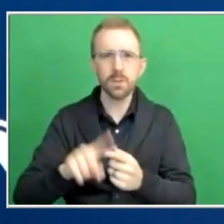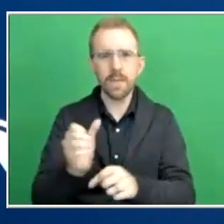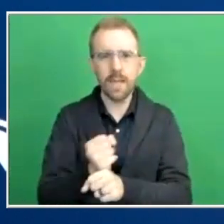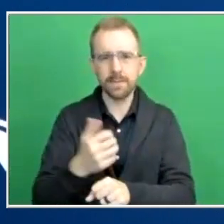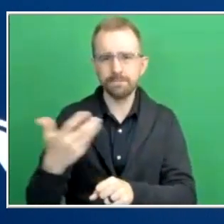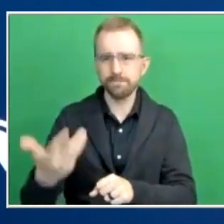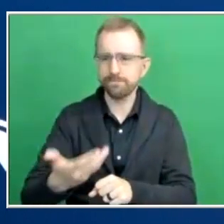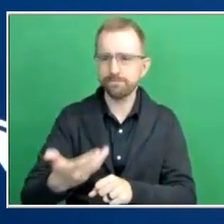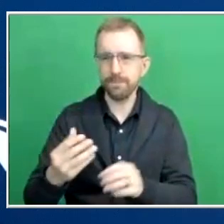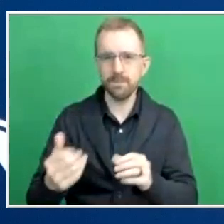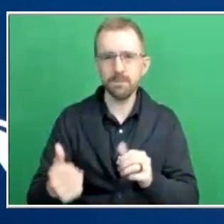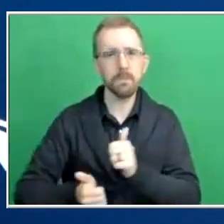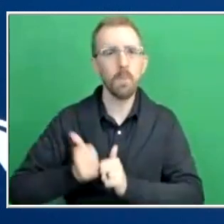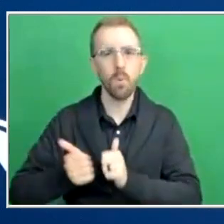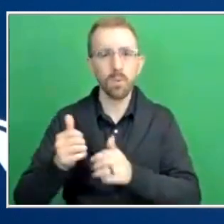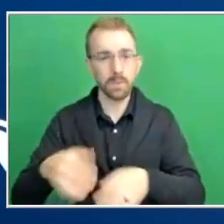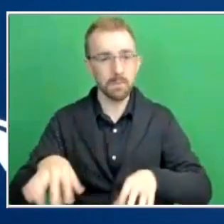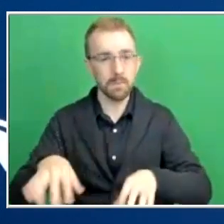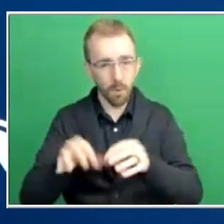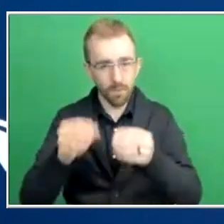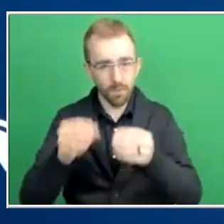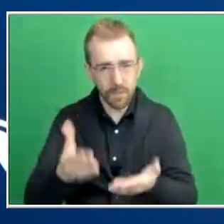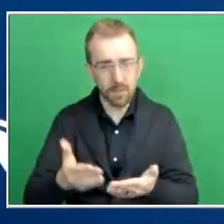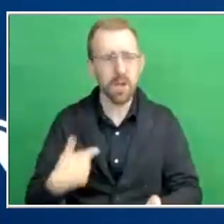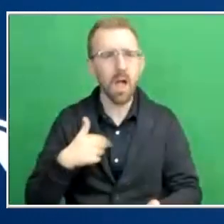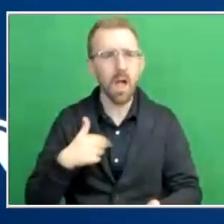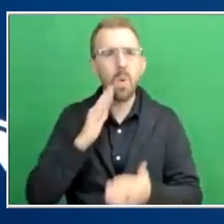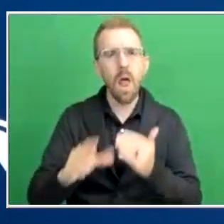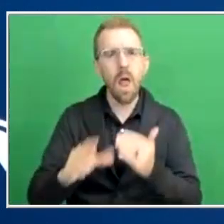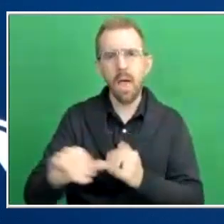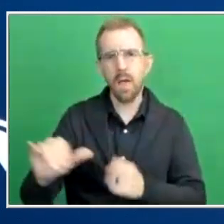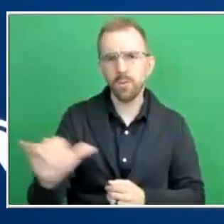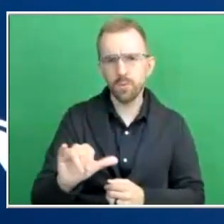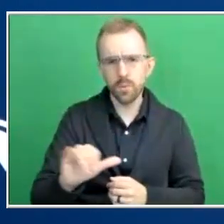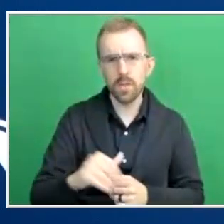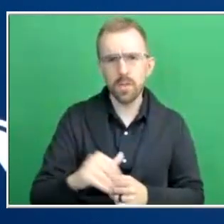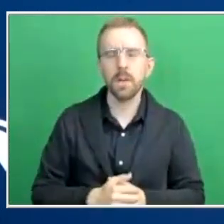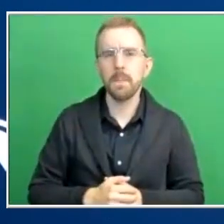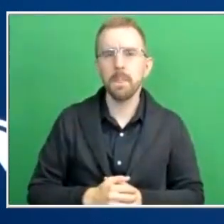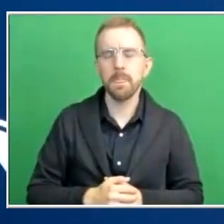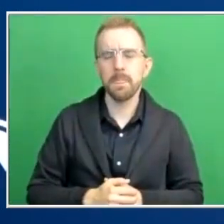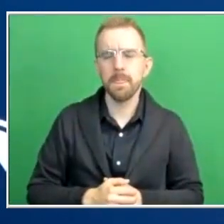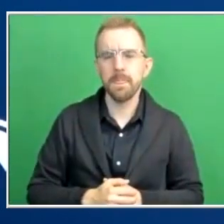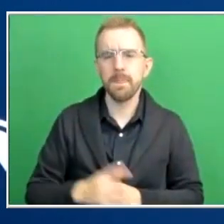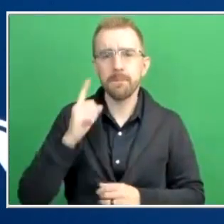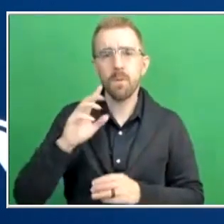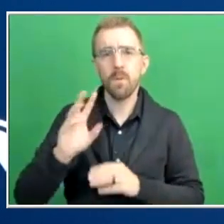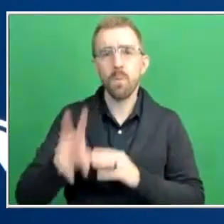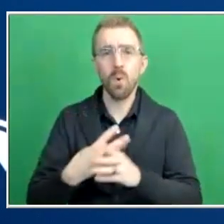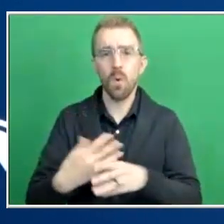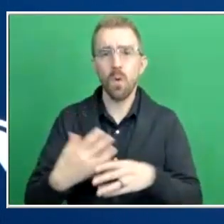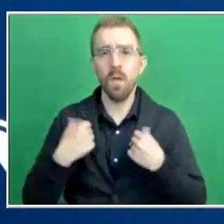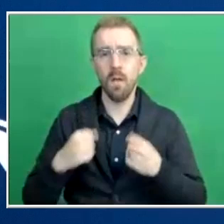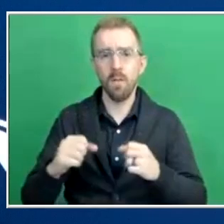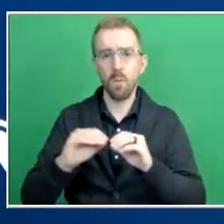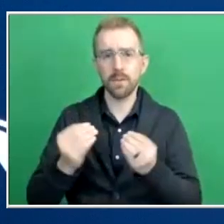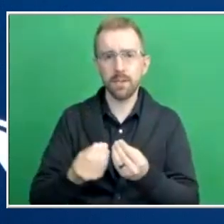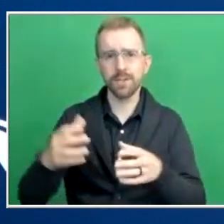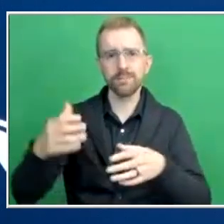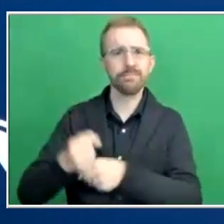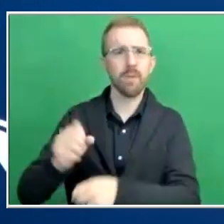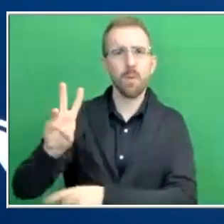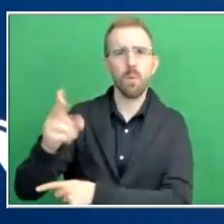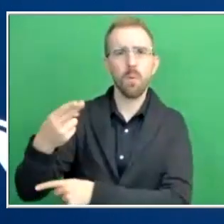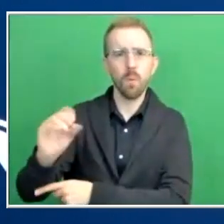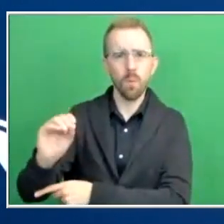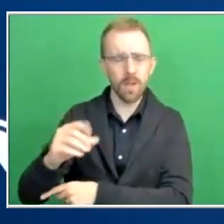the most important information. And what I would say too is that per World Health Organization WHO information,